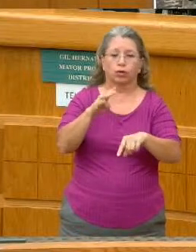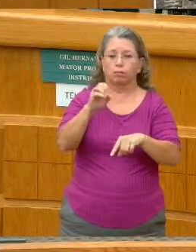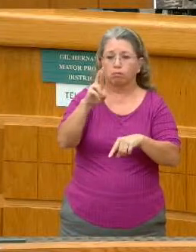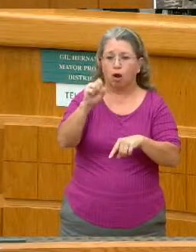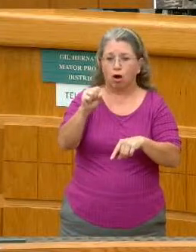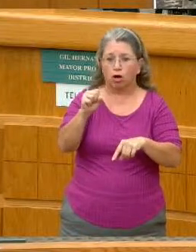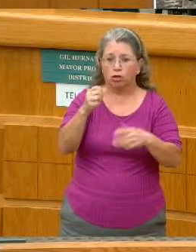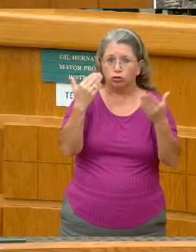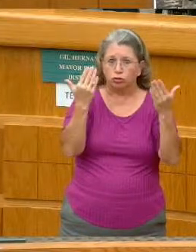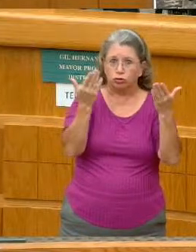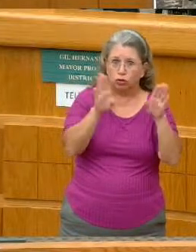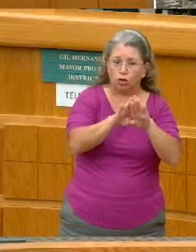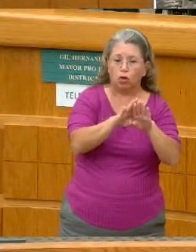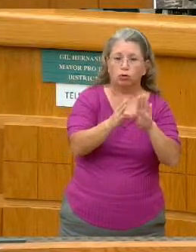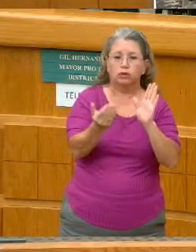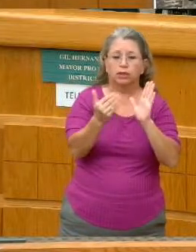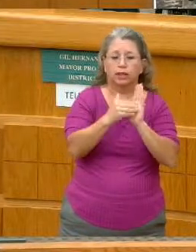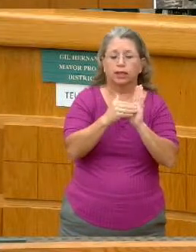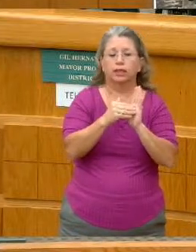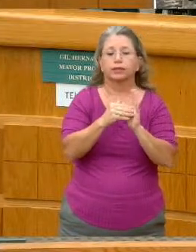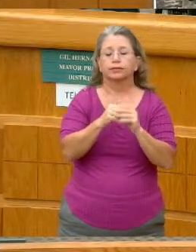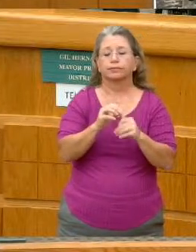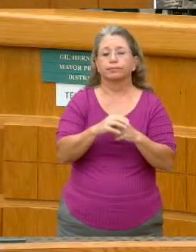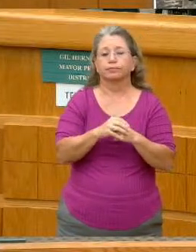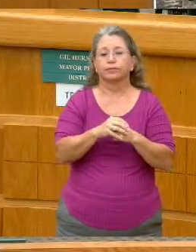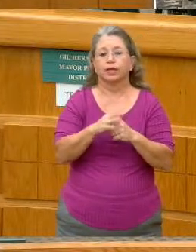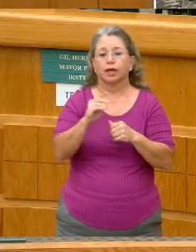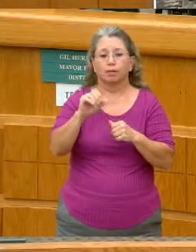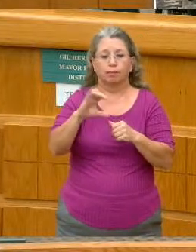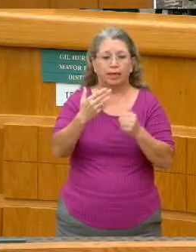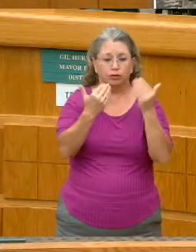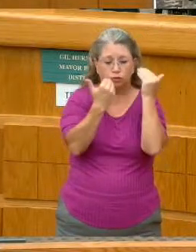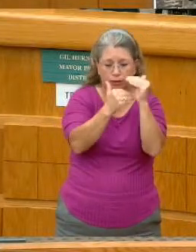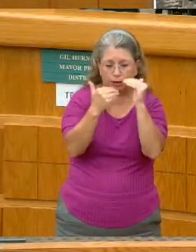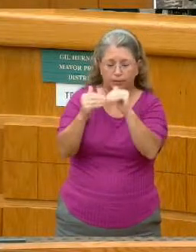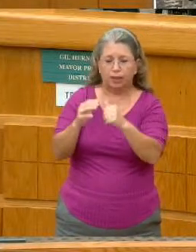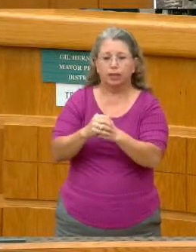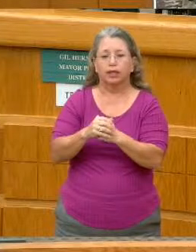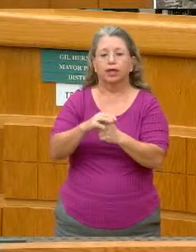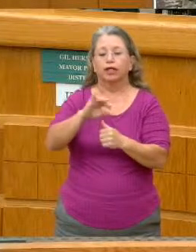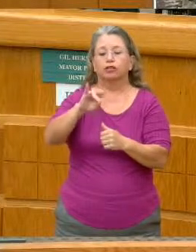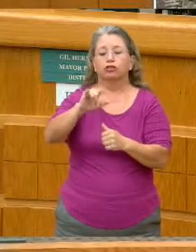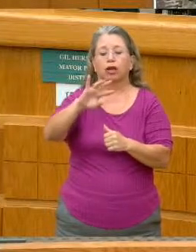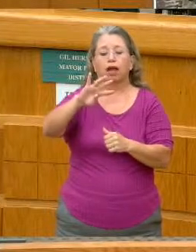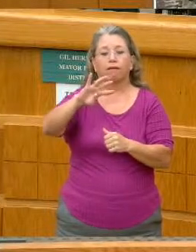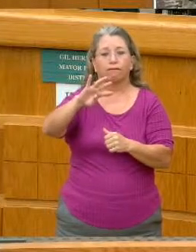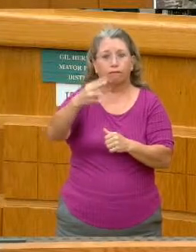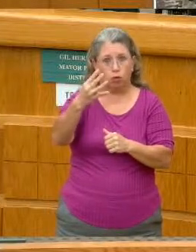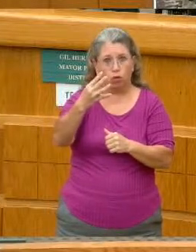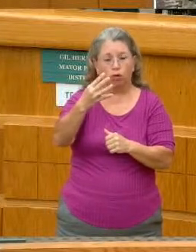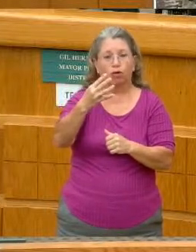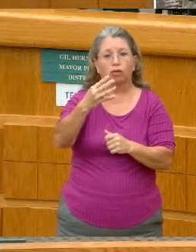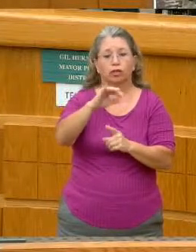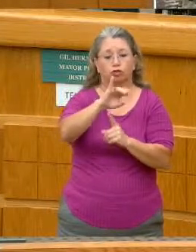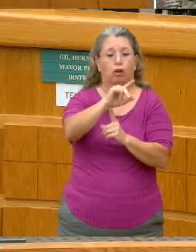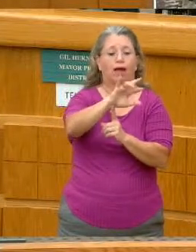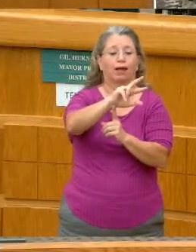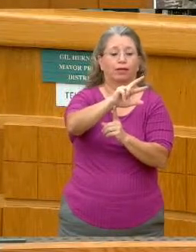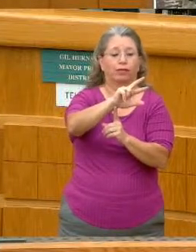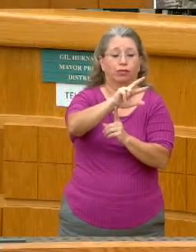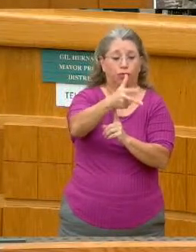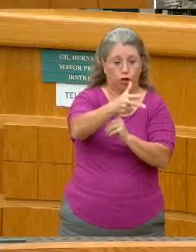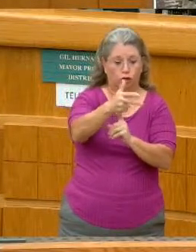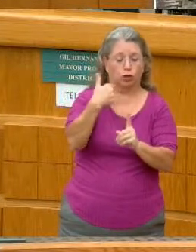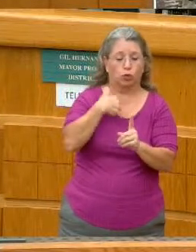right after that was July 4th weekend, and we had our very first beach order. And that order lasted from July 3rd to the July 7th